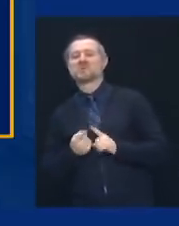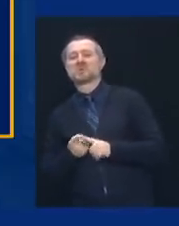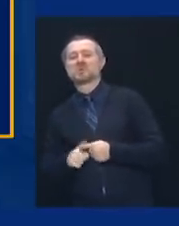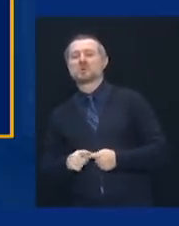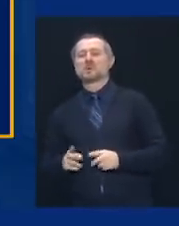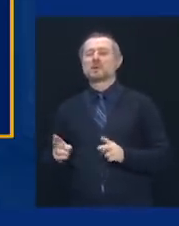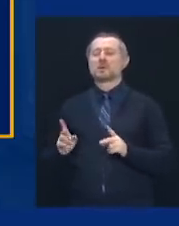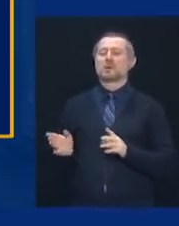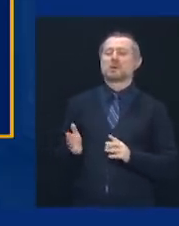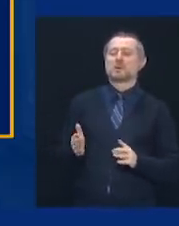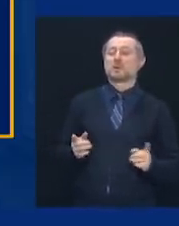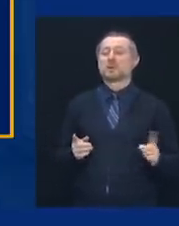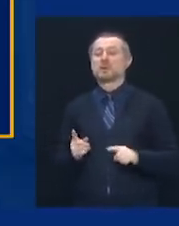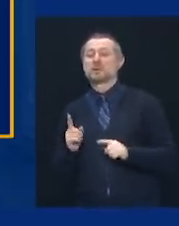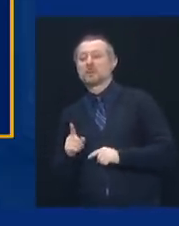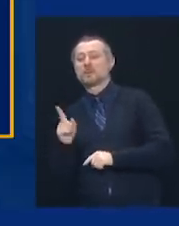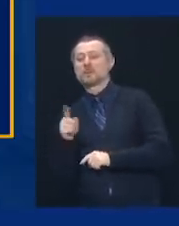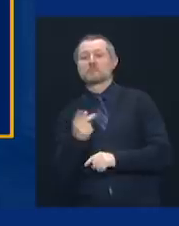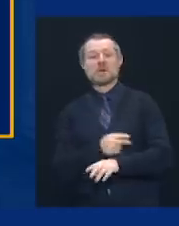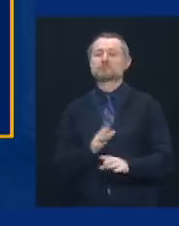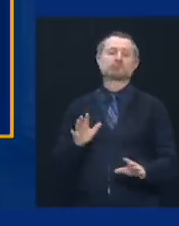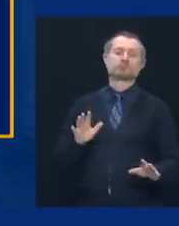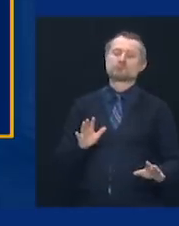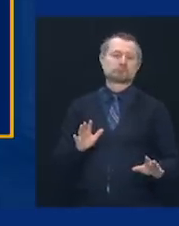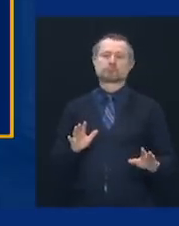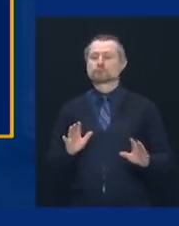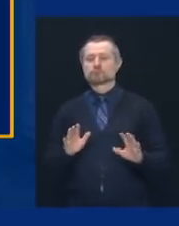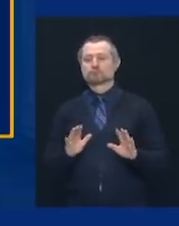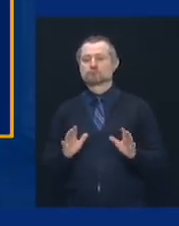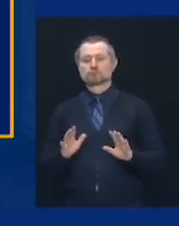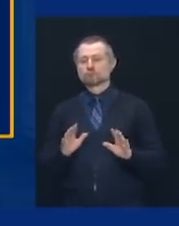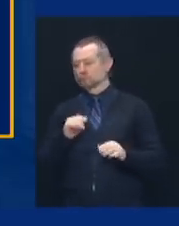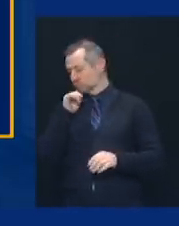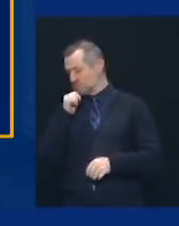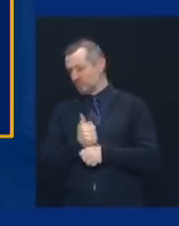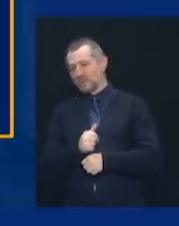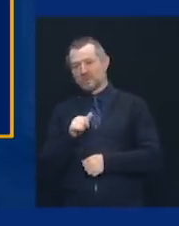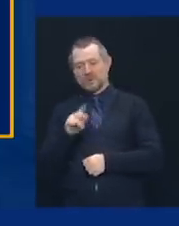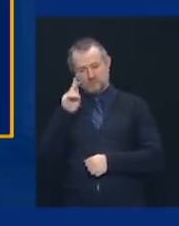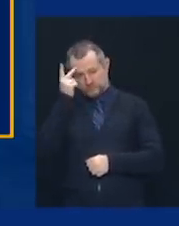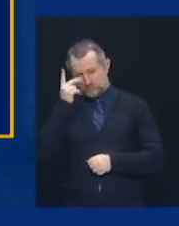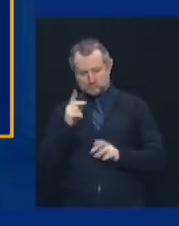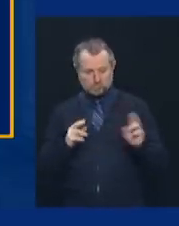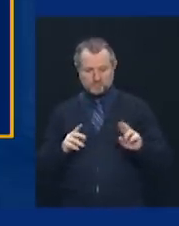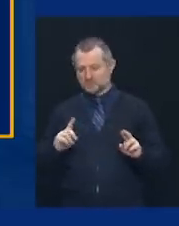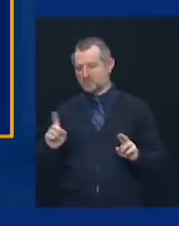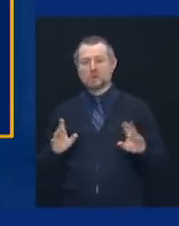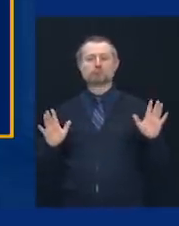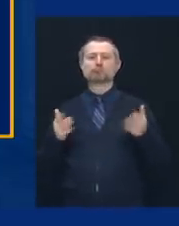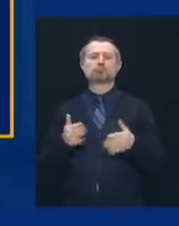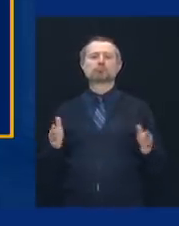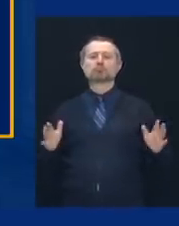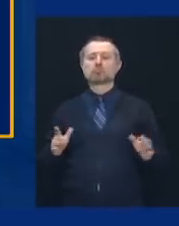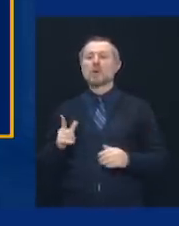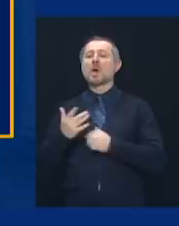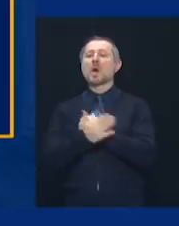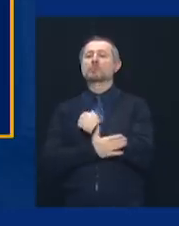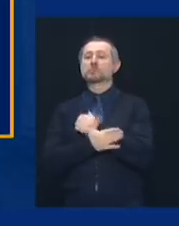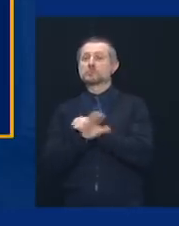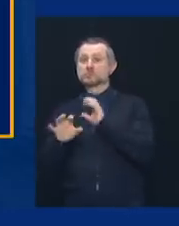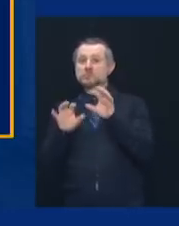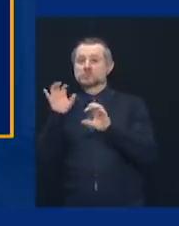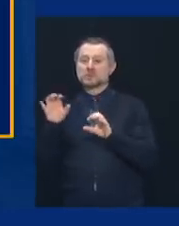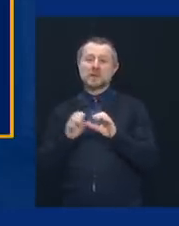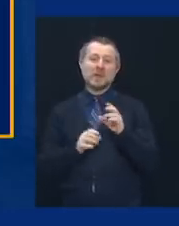line? This is not going to be done by the political system. It's not going to be done by the county executive. It's not going to be done by the town